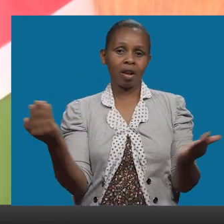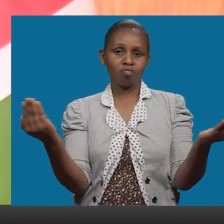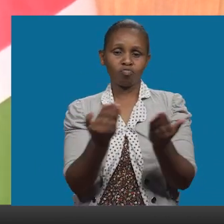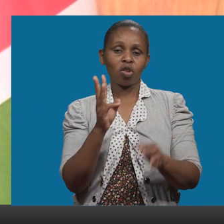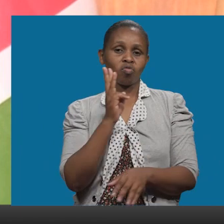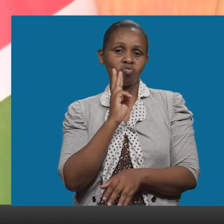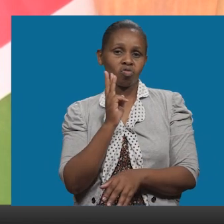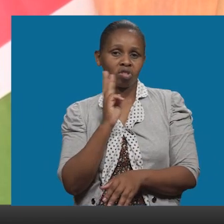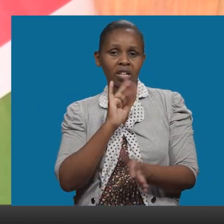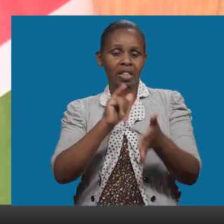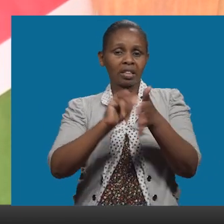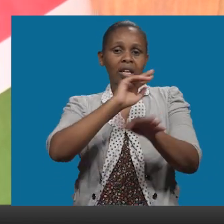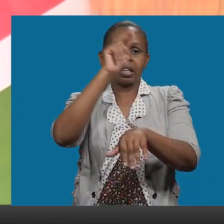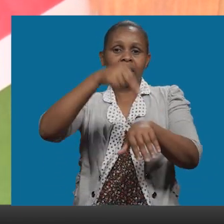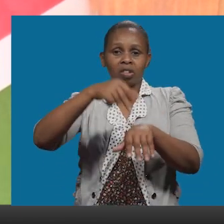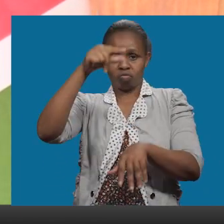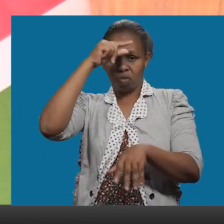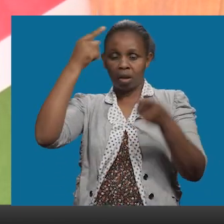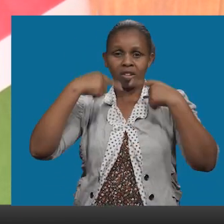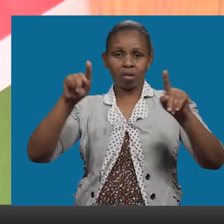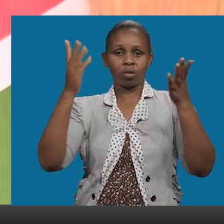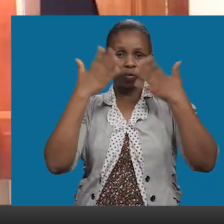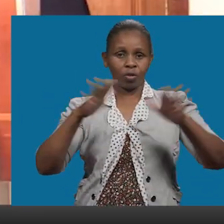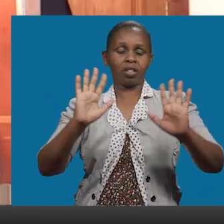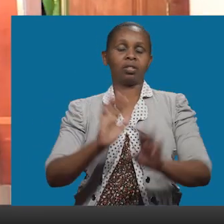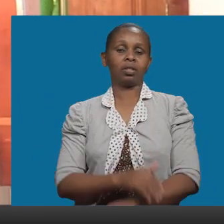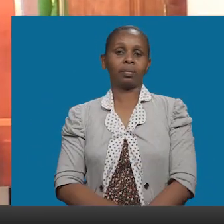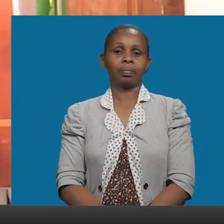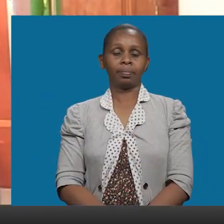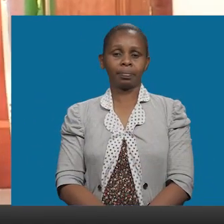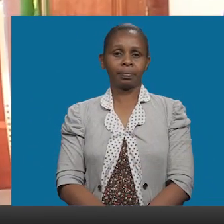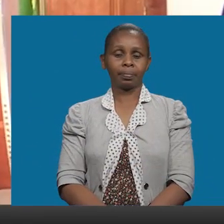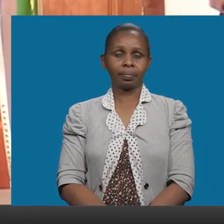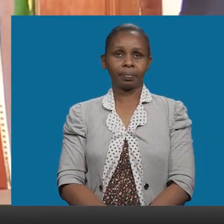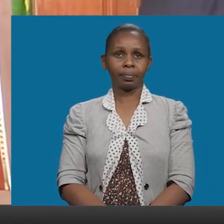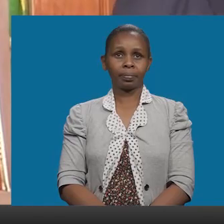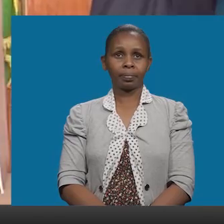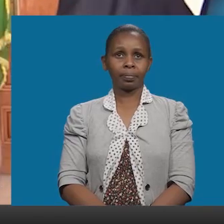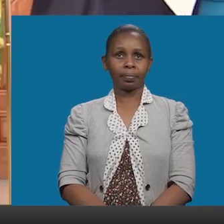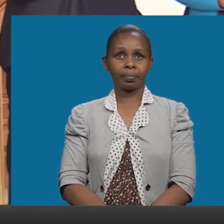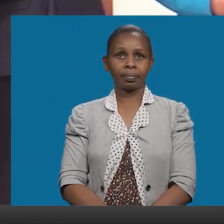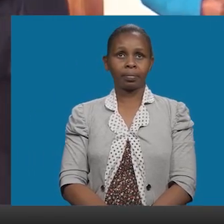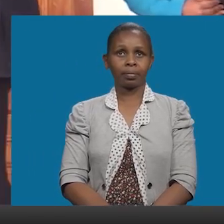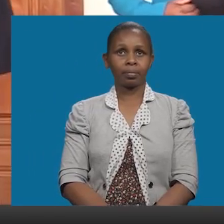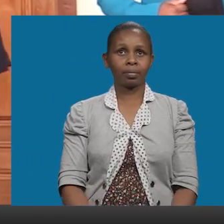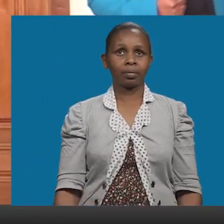dams program which the national government has announced. Brian Zioki, Runinga ya Undugu.